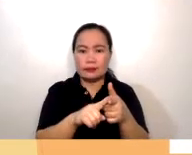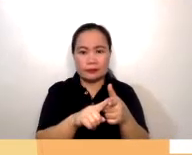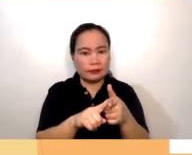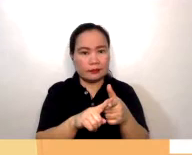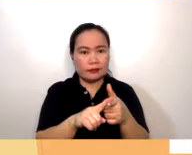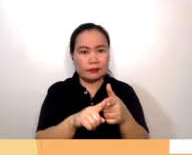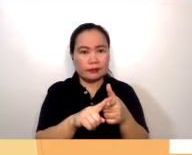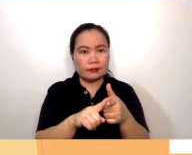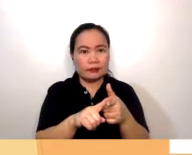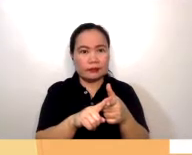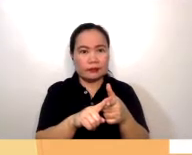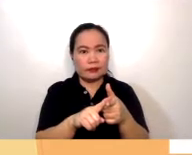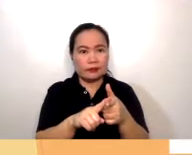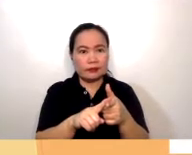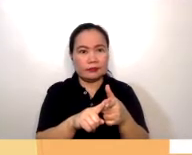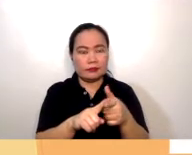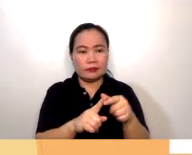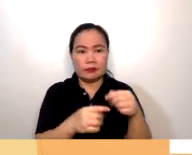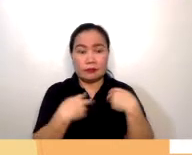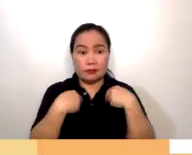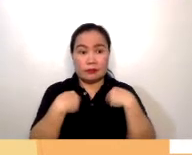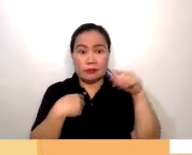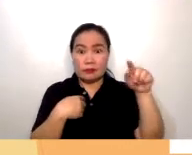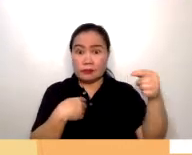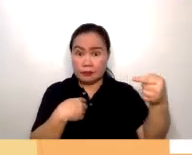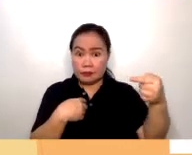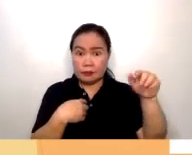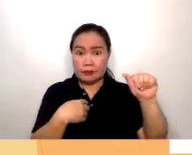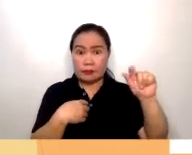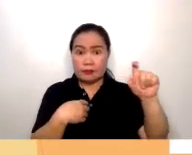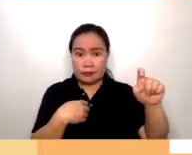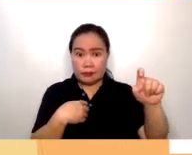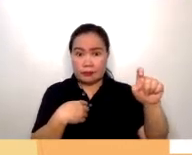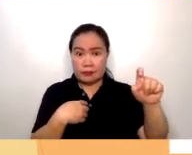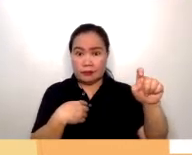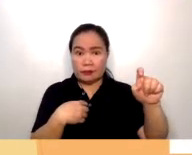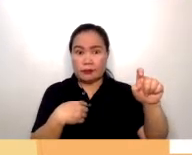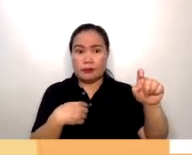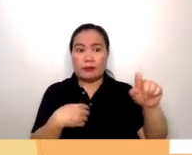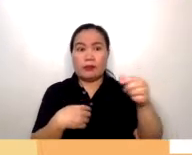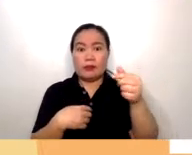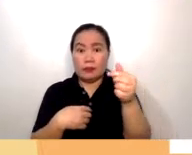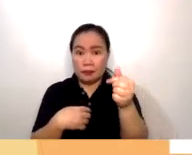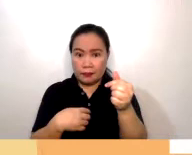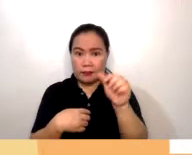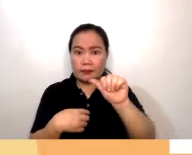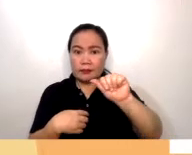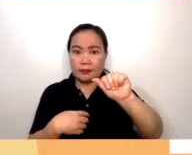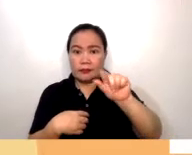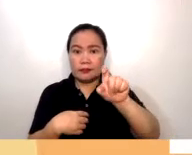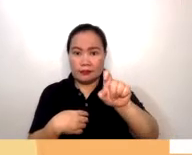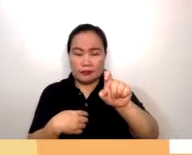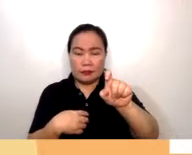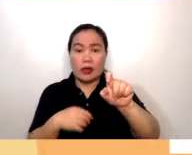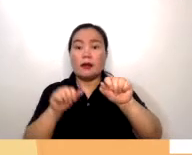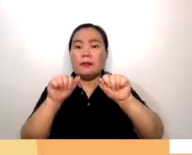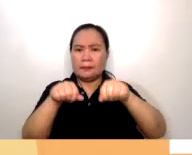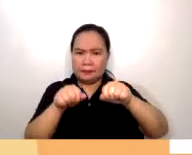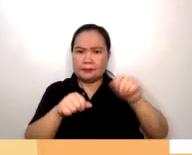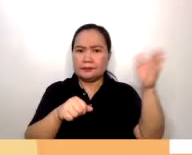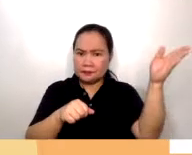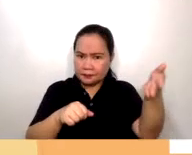since we have here negative ax plus ax, so pwede na nating makancel ngayon